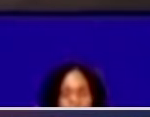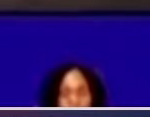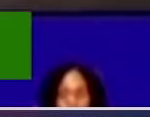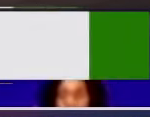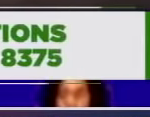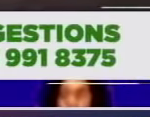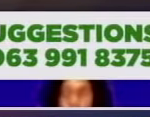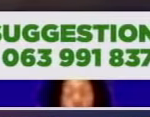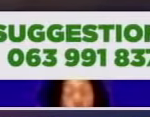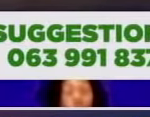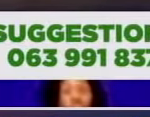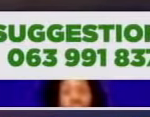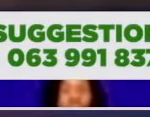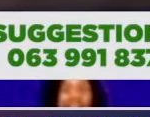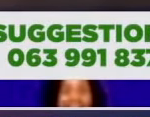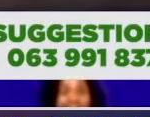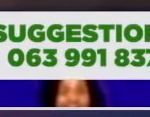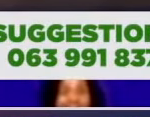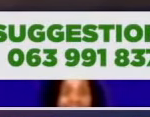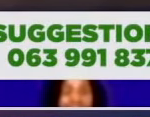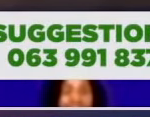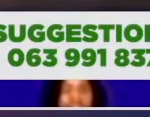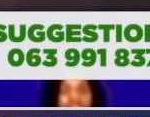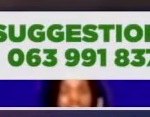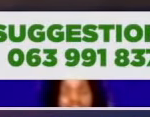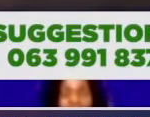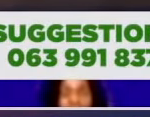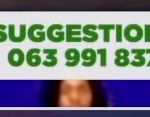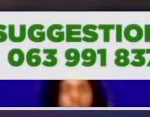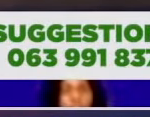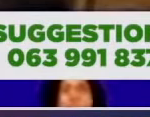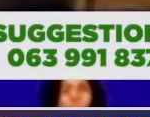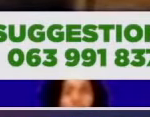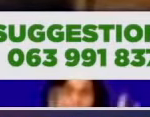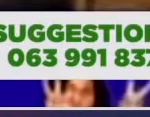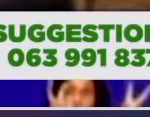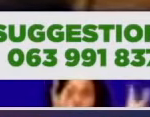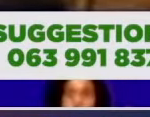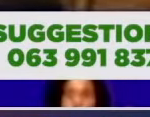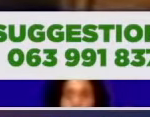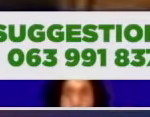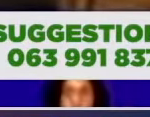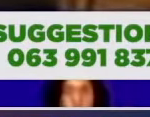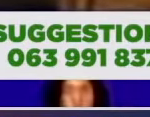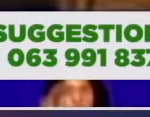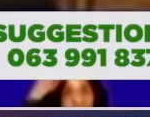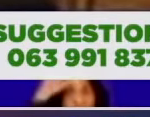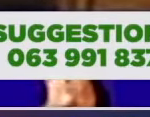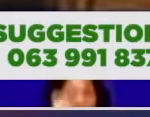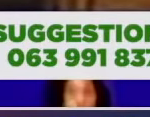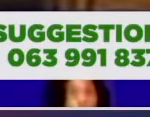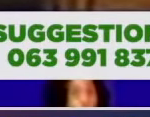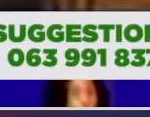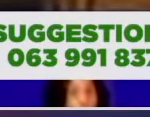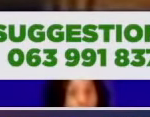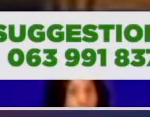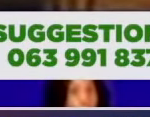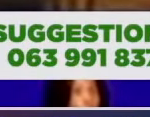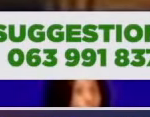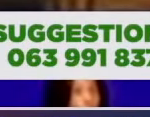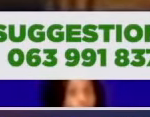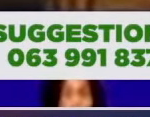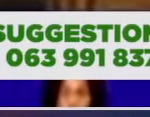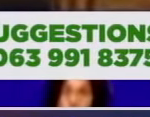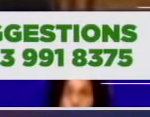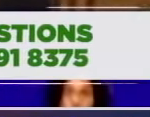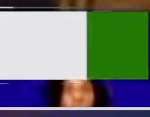Channeling the DA, he said, and I quote, "Government doesn't create jobs, businesses create